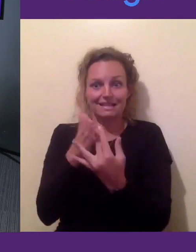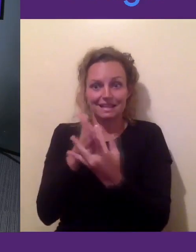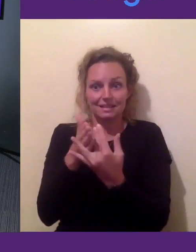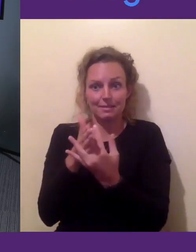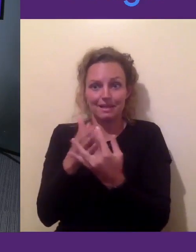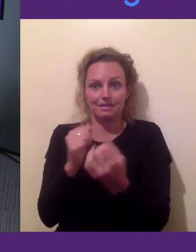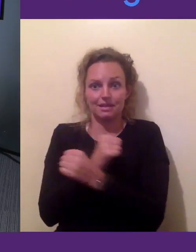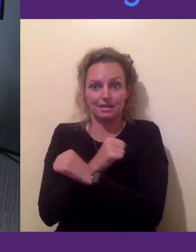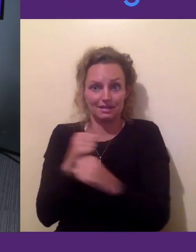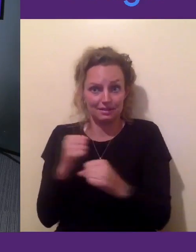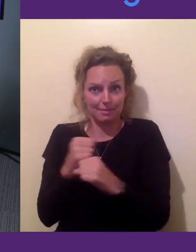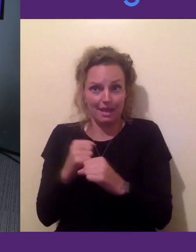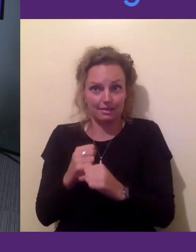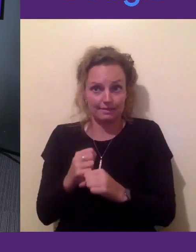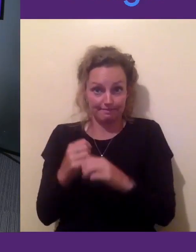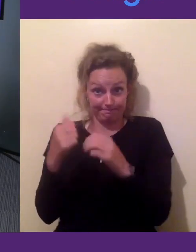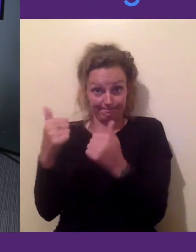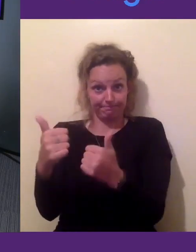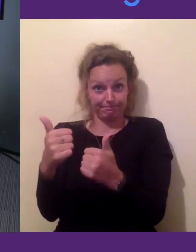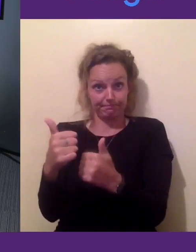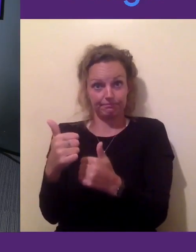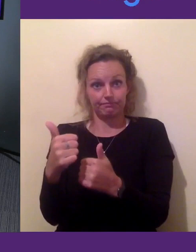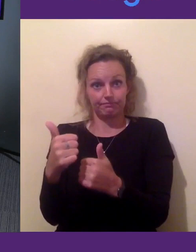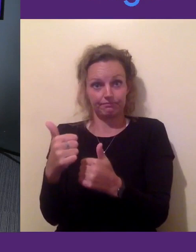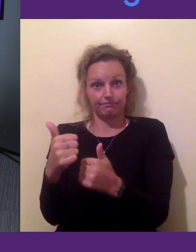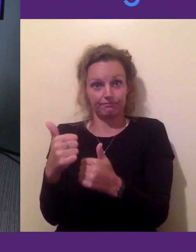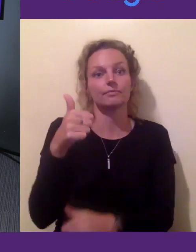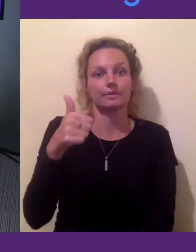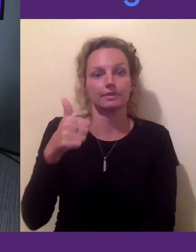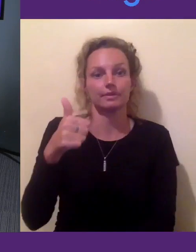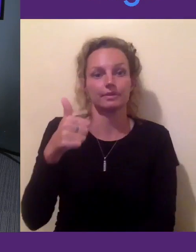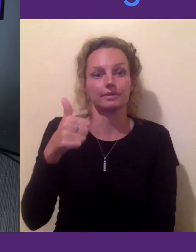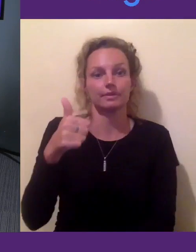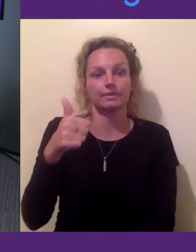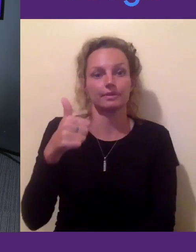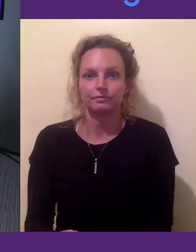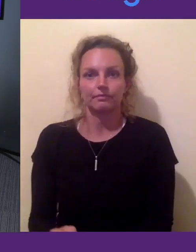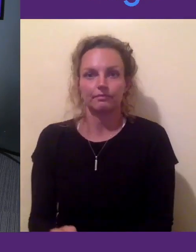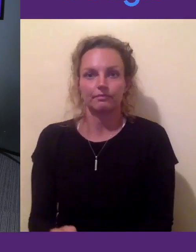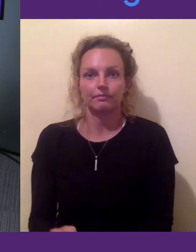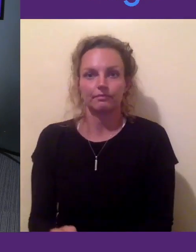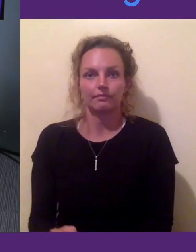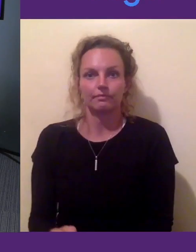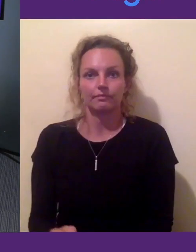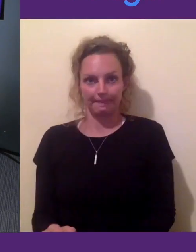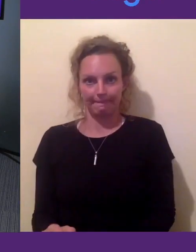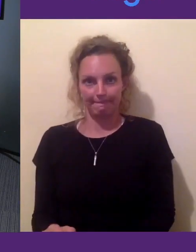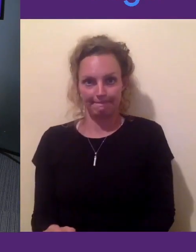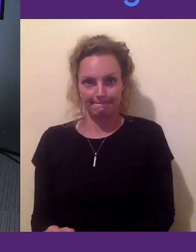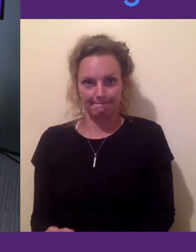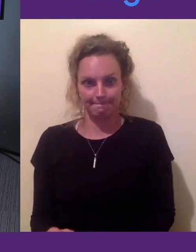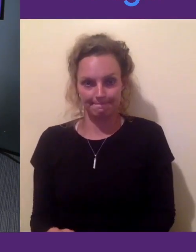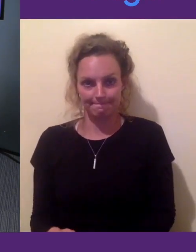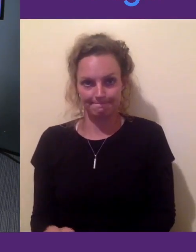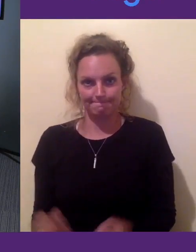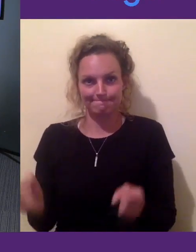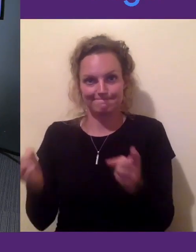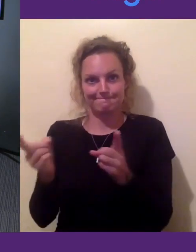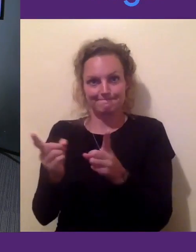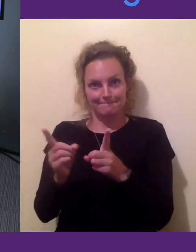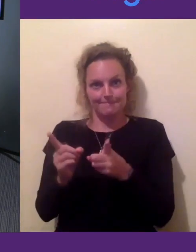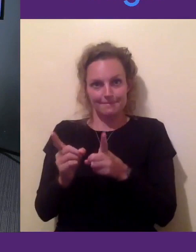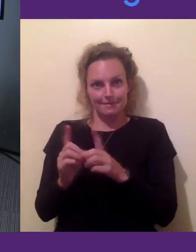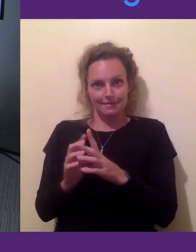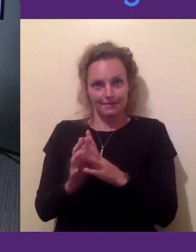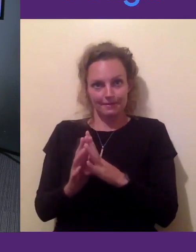opportunity there. What's the gap in your mind? Is there a gap? That's a good question. I